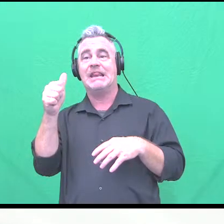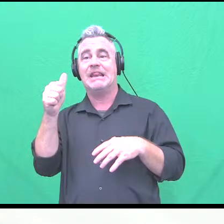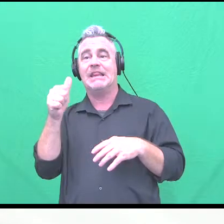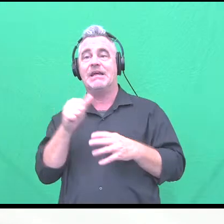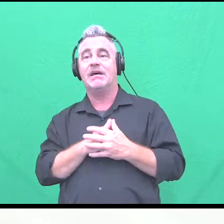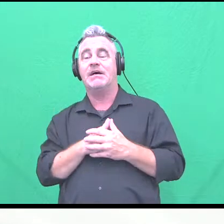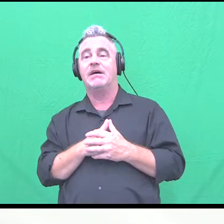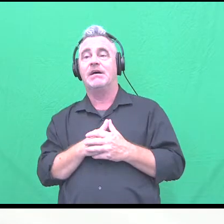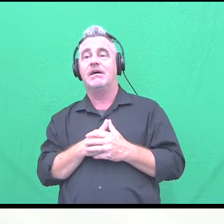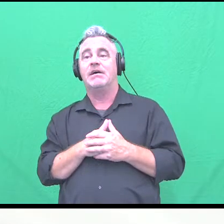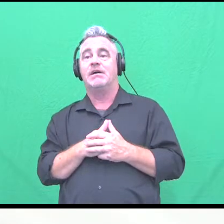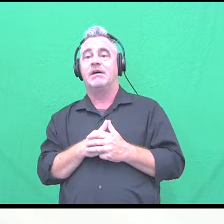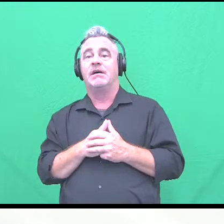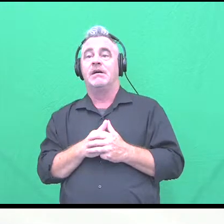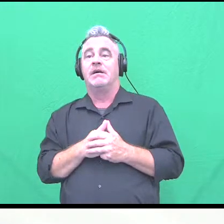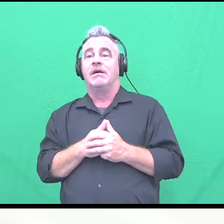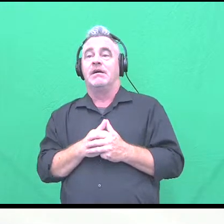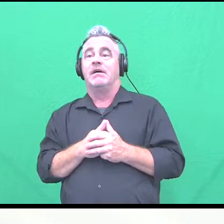Debrief.